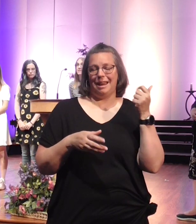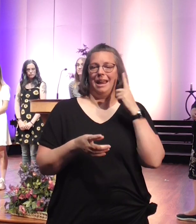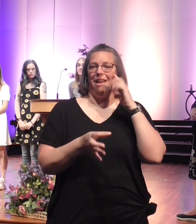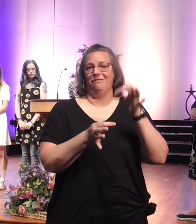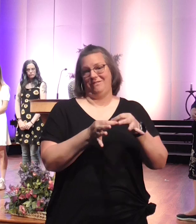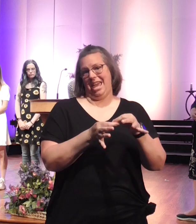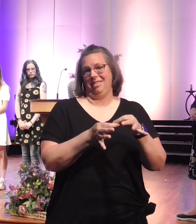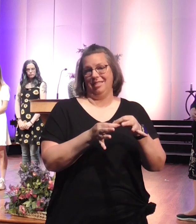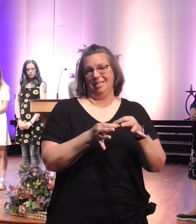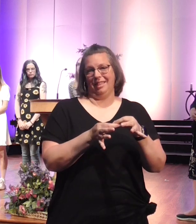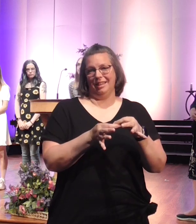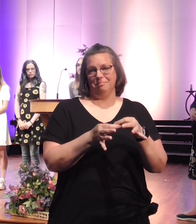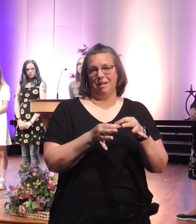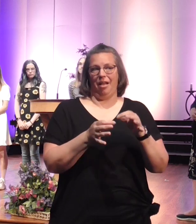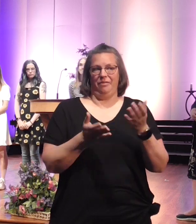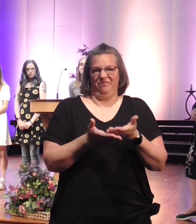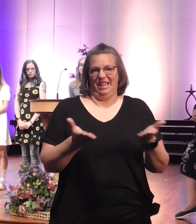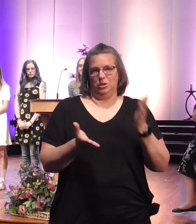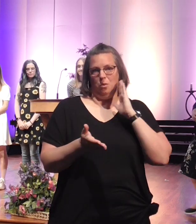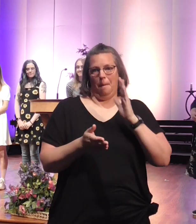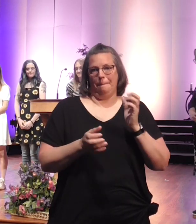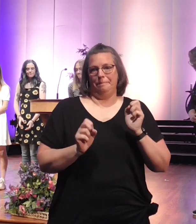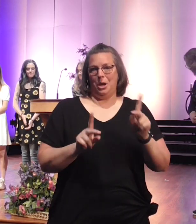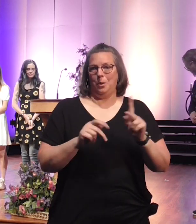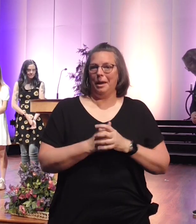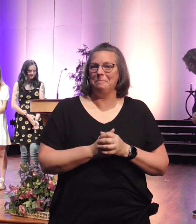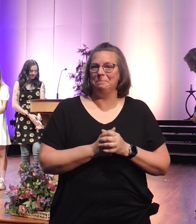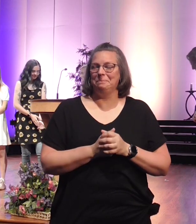faith that things will be okay.